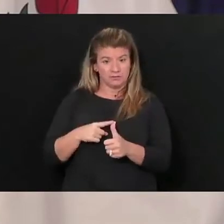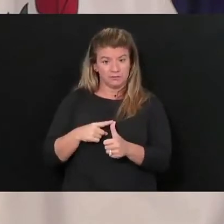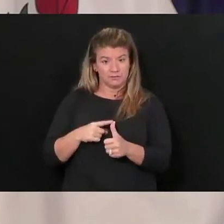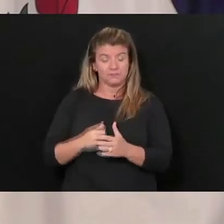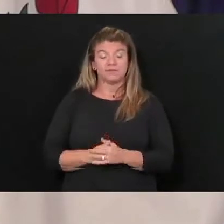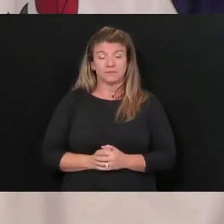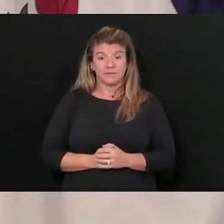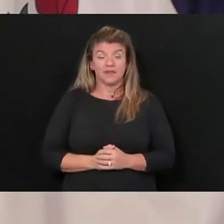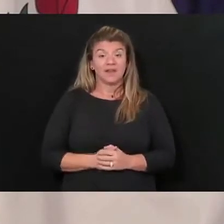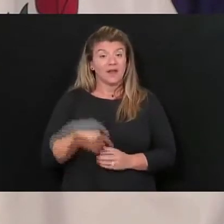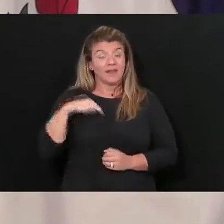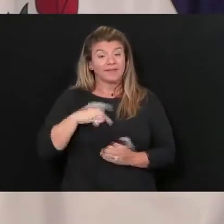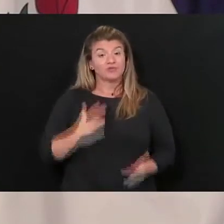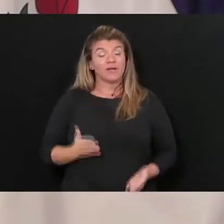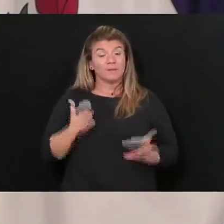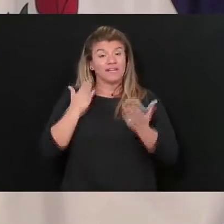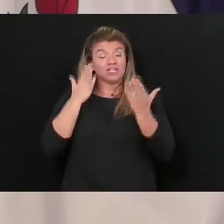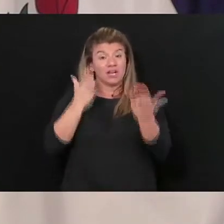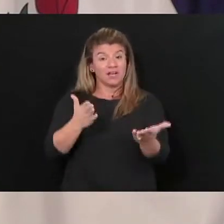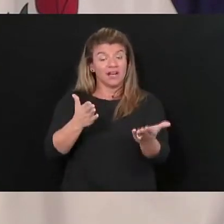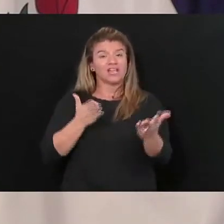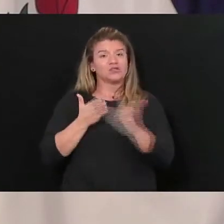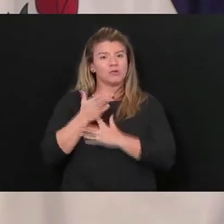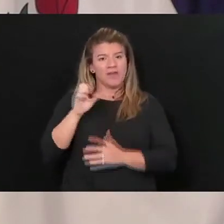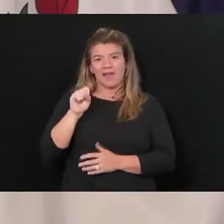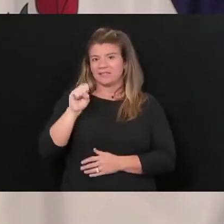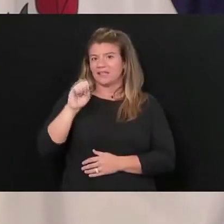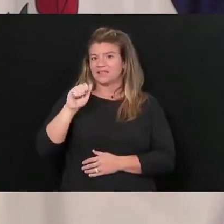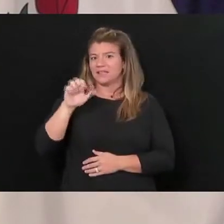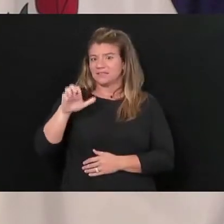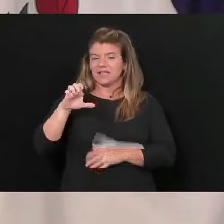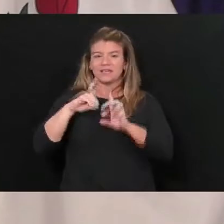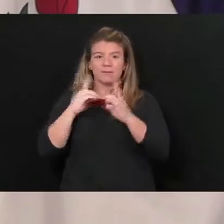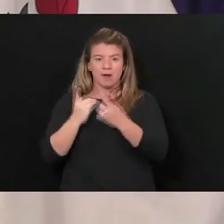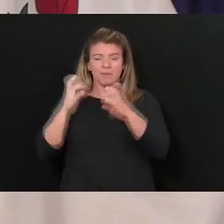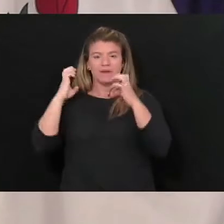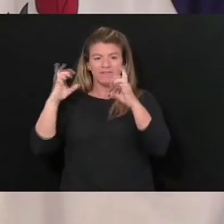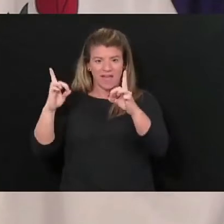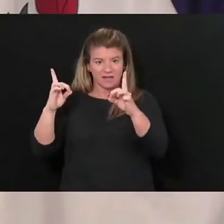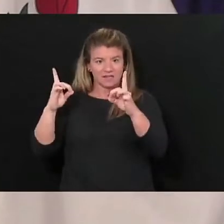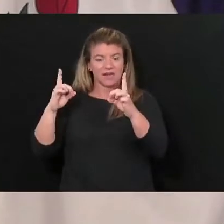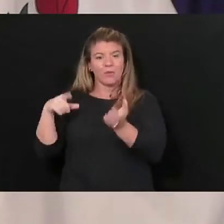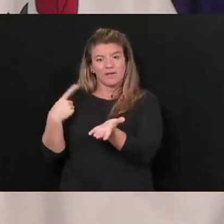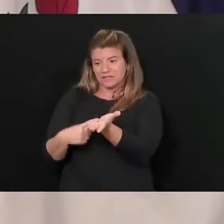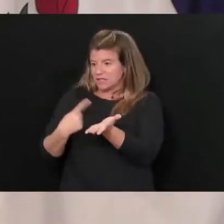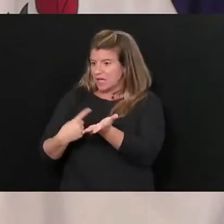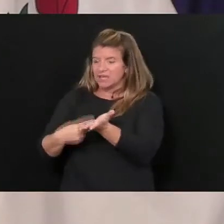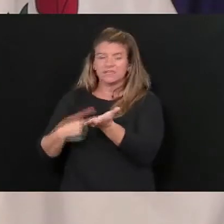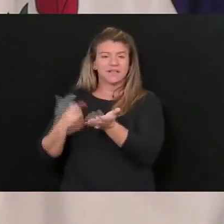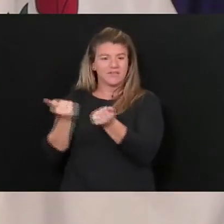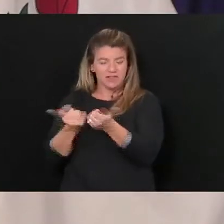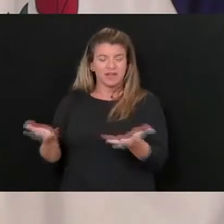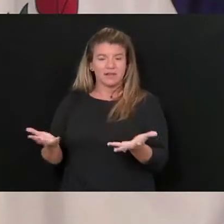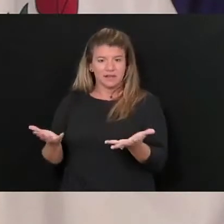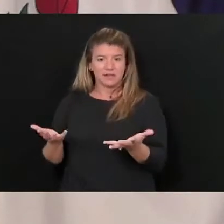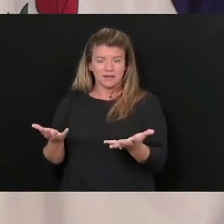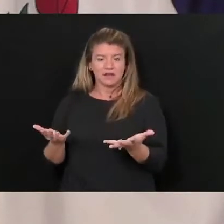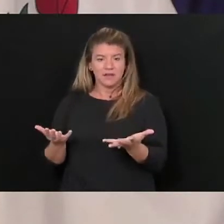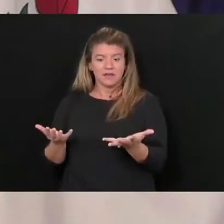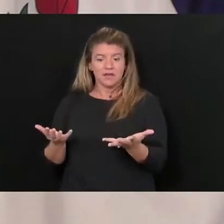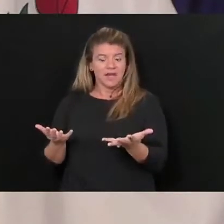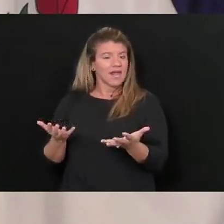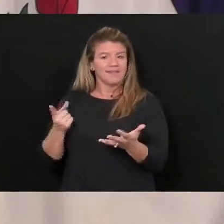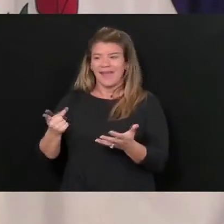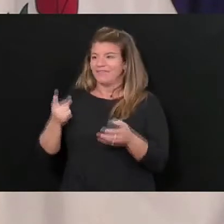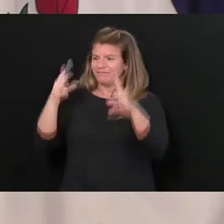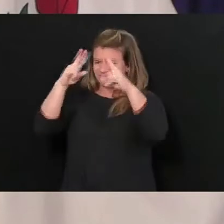this recommendation came to me through the SSAC and the Department of Ed. It was discussed and everything and vetted